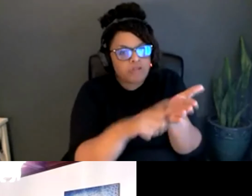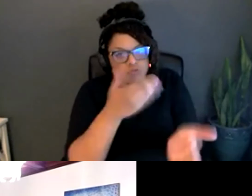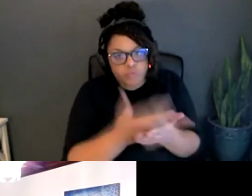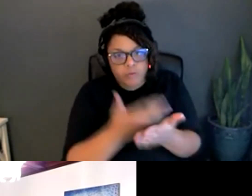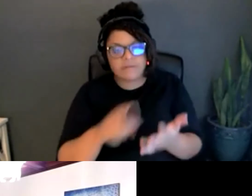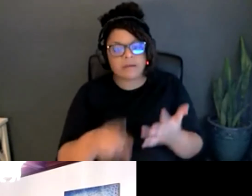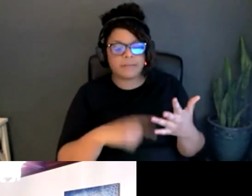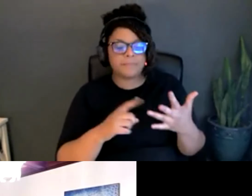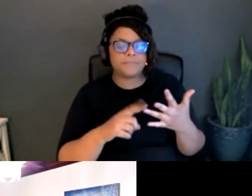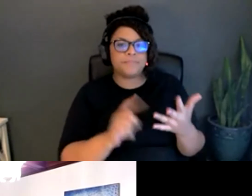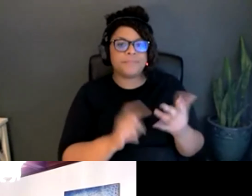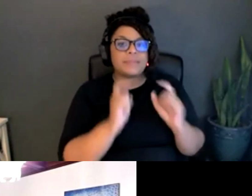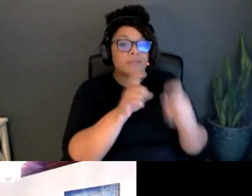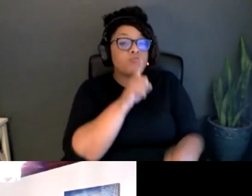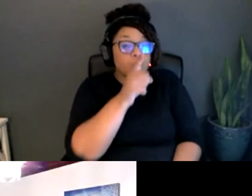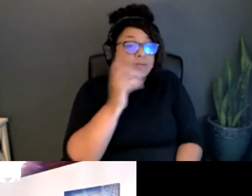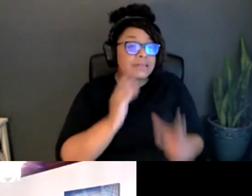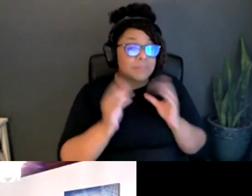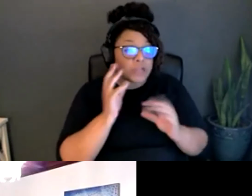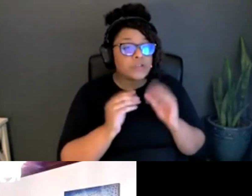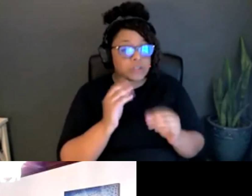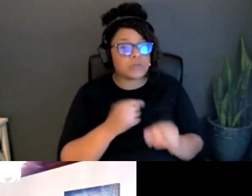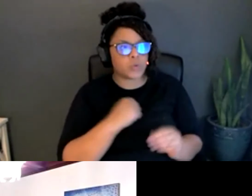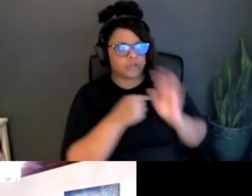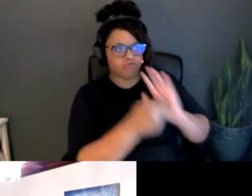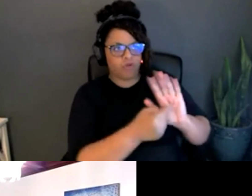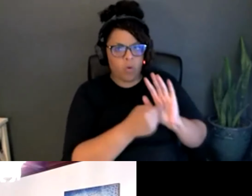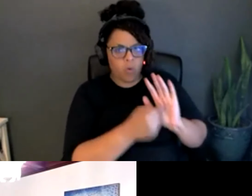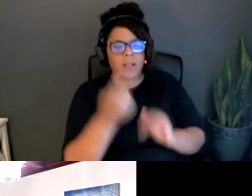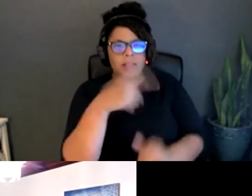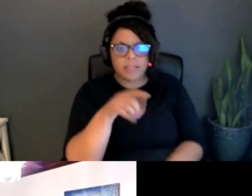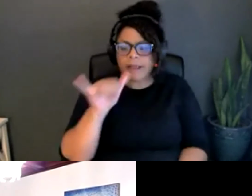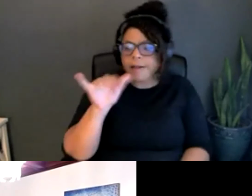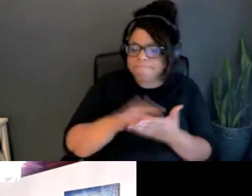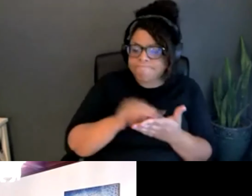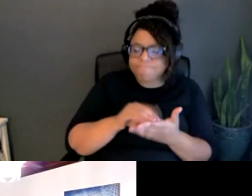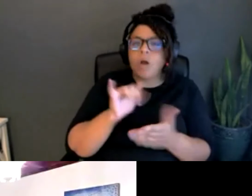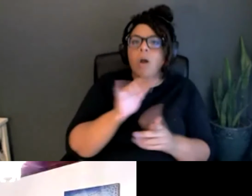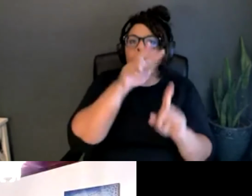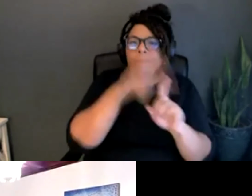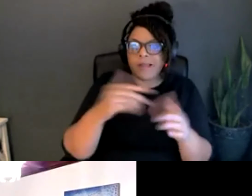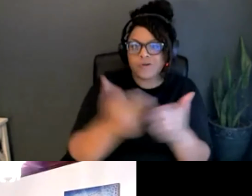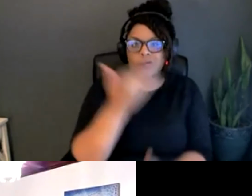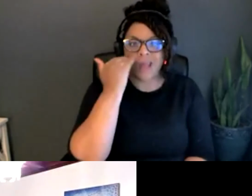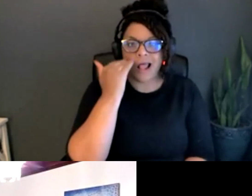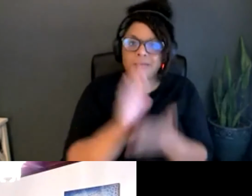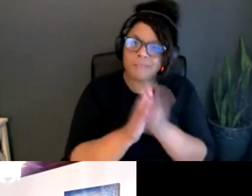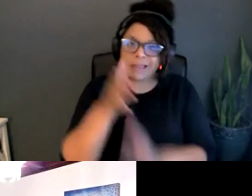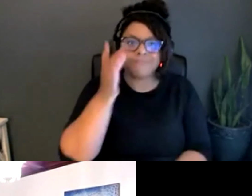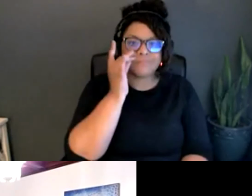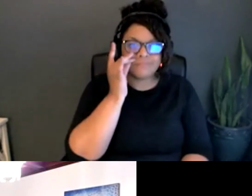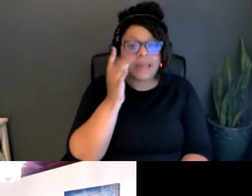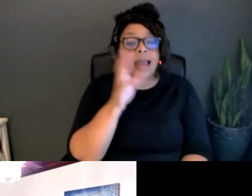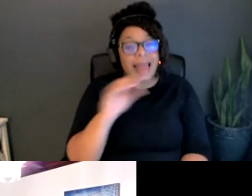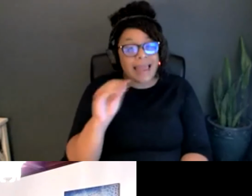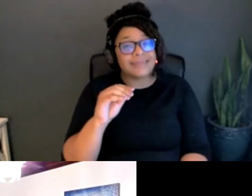them with real experiences where they get to apply that knowledge. And also being